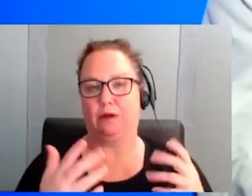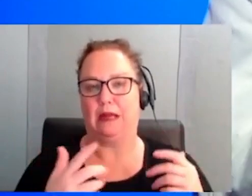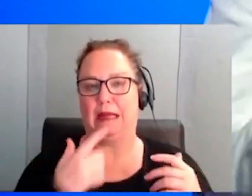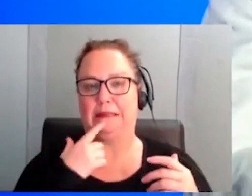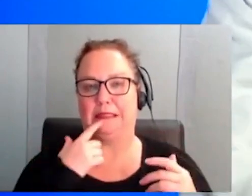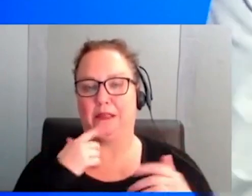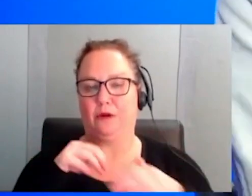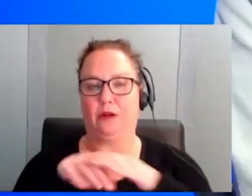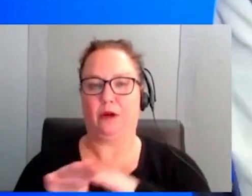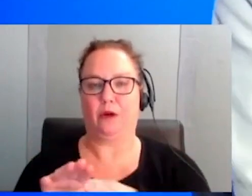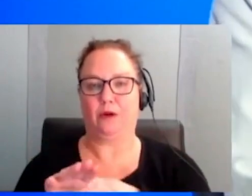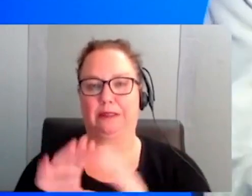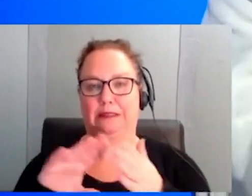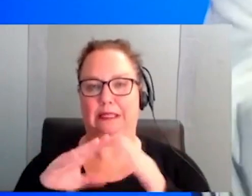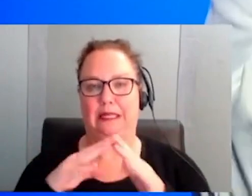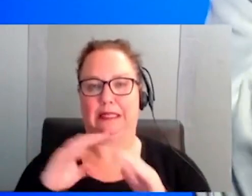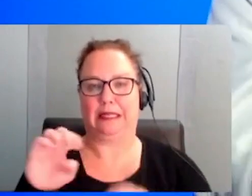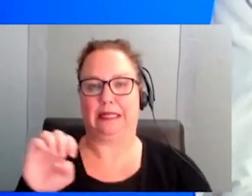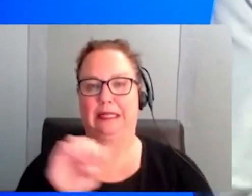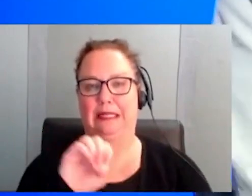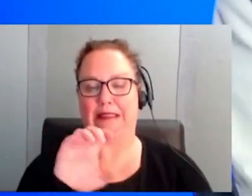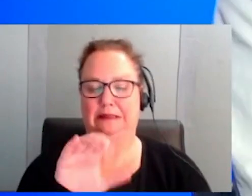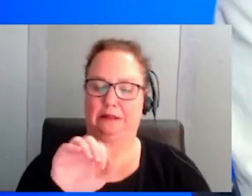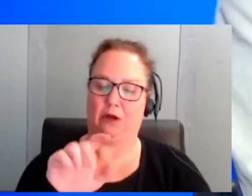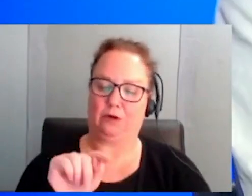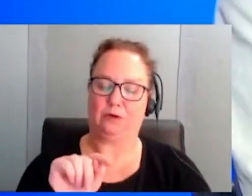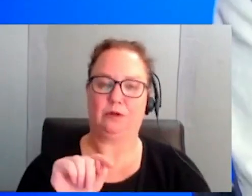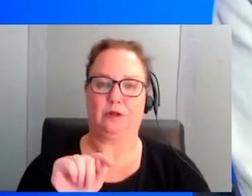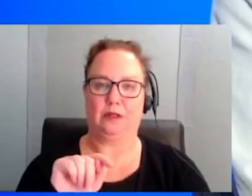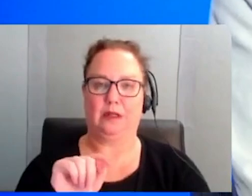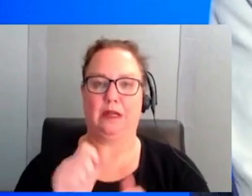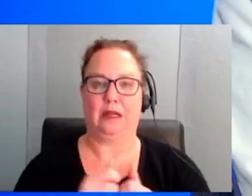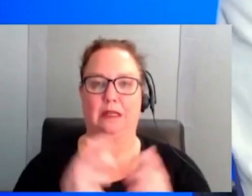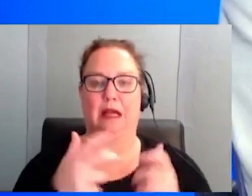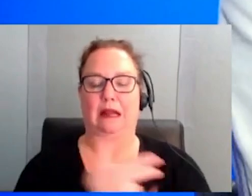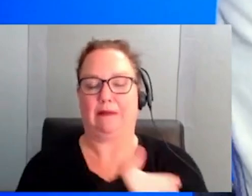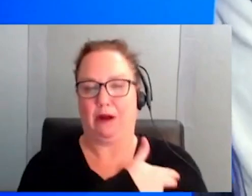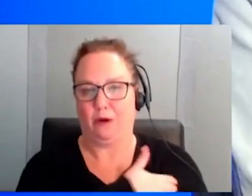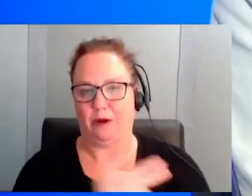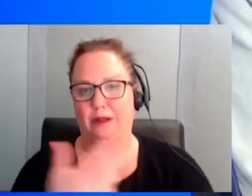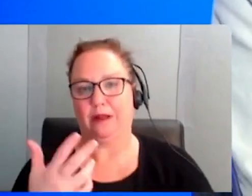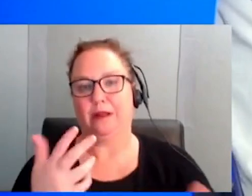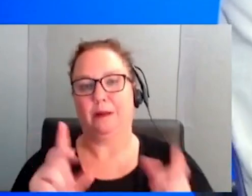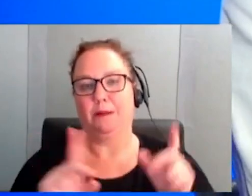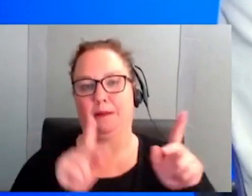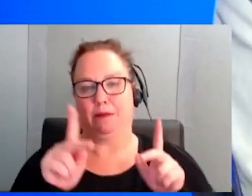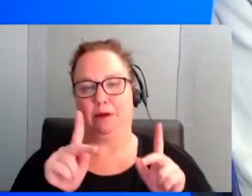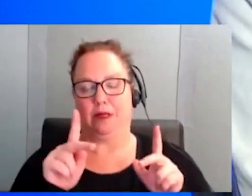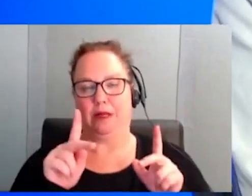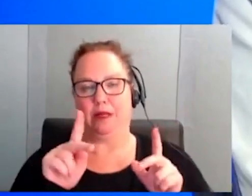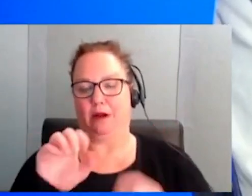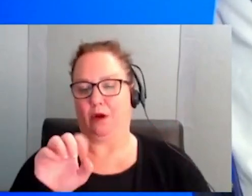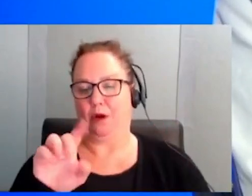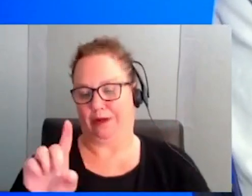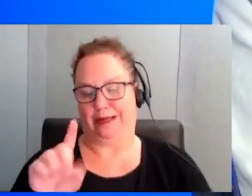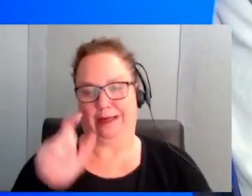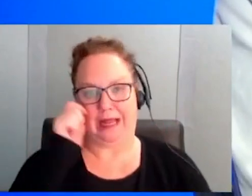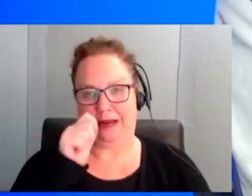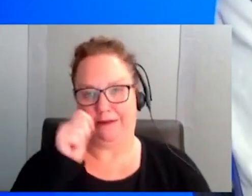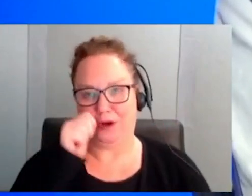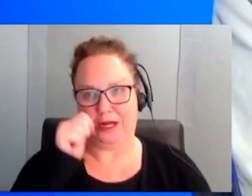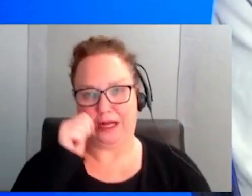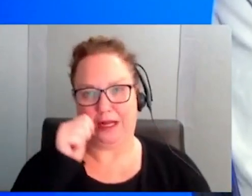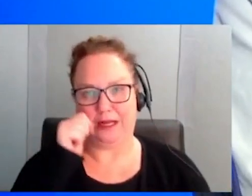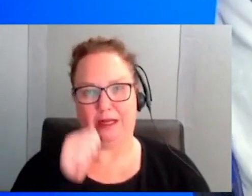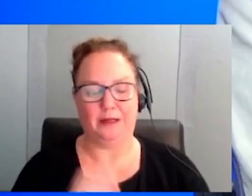some cities on the East Coast where there was just tons and tons of heroin, and folks were getting, overdosed every day, and hospitals